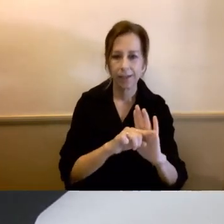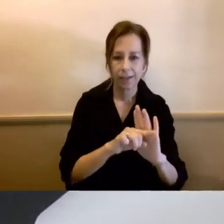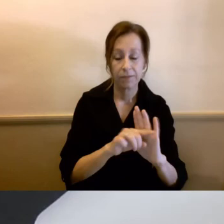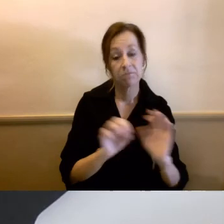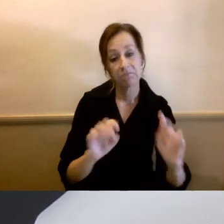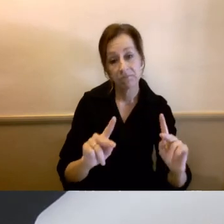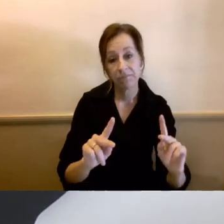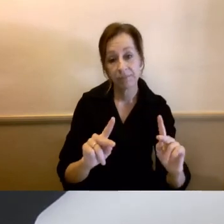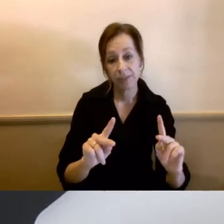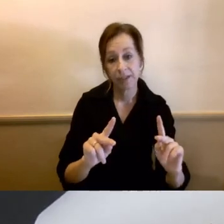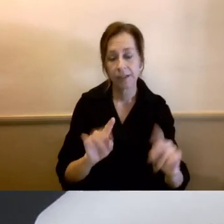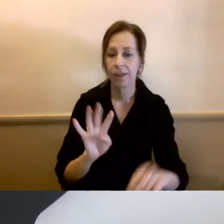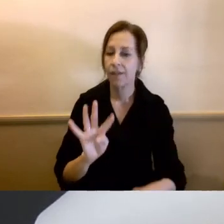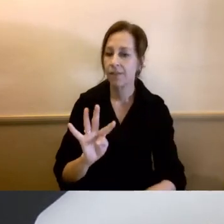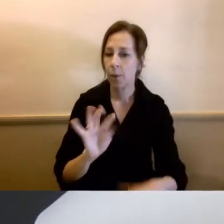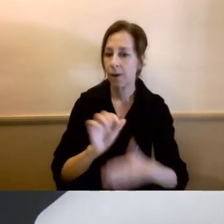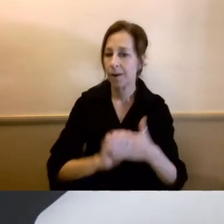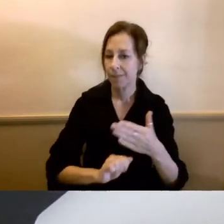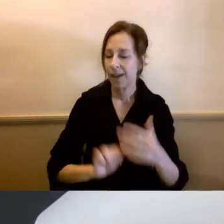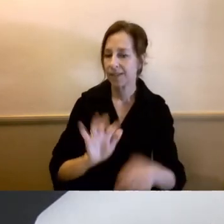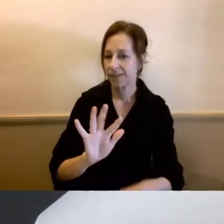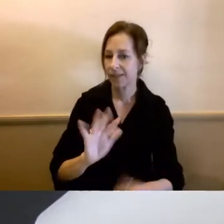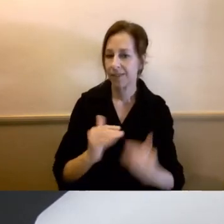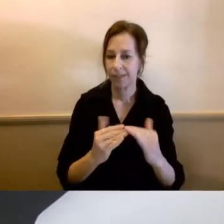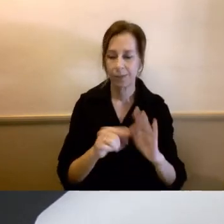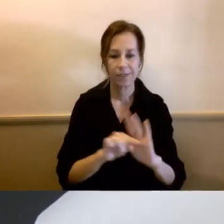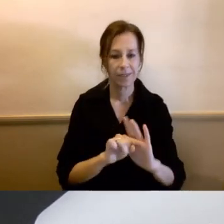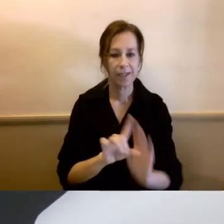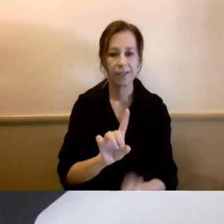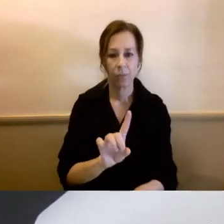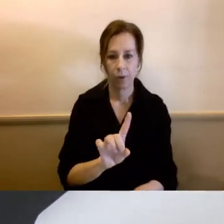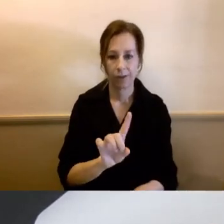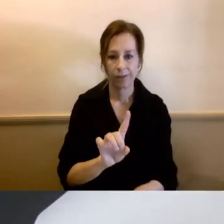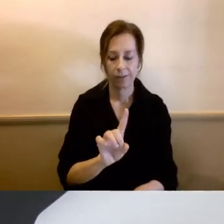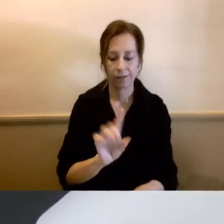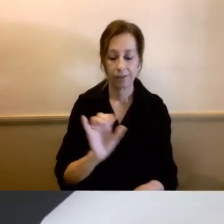negative. Okay, and I get 4 minus 5, which is negative